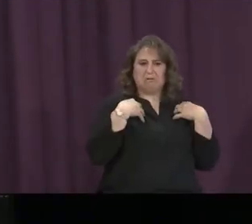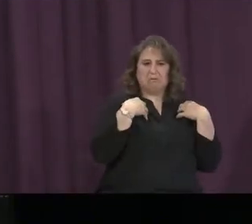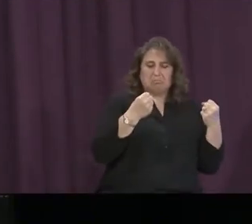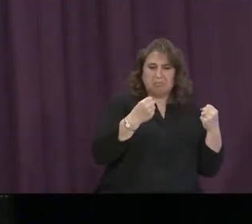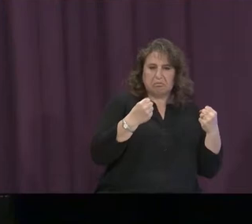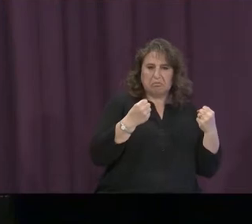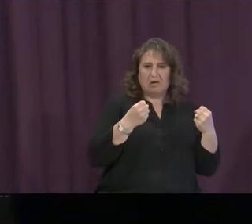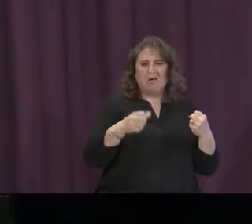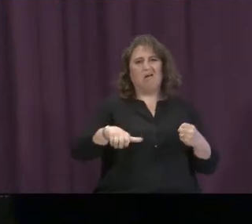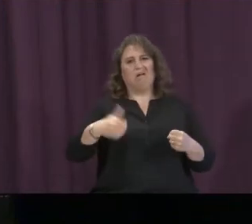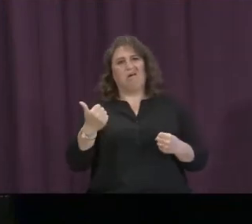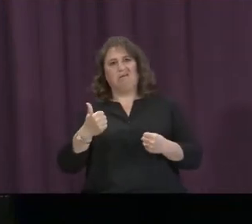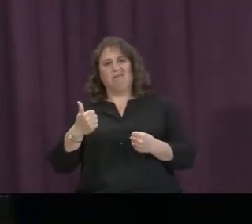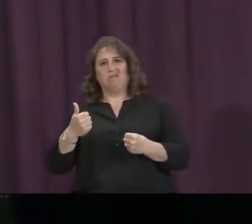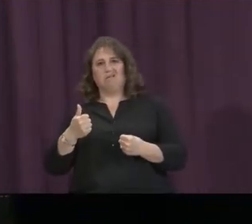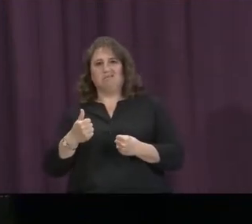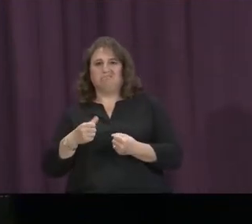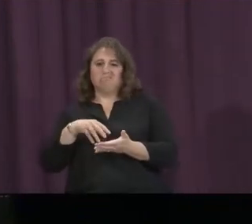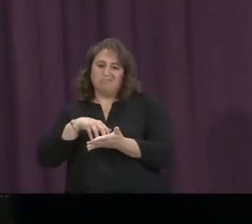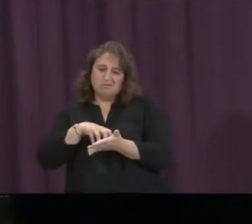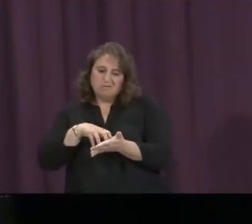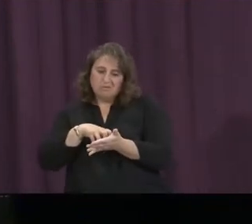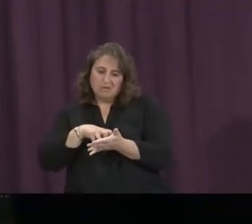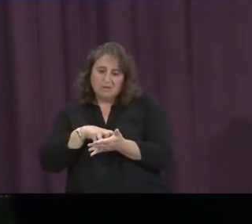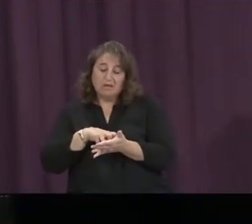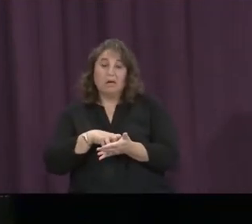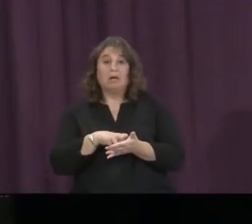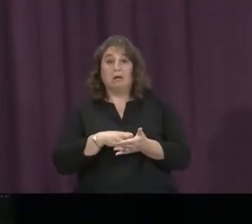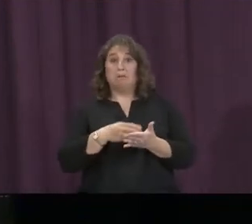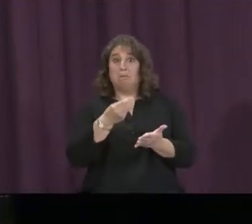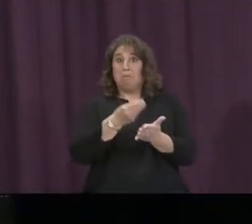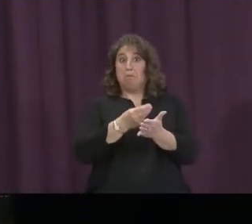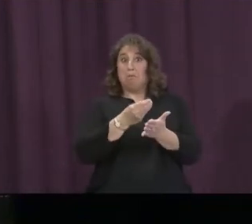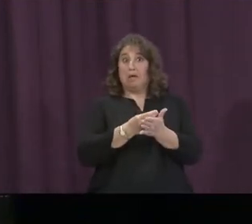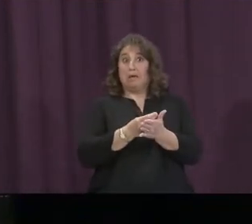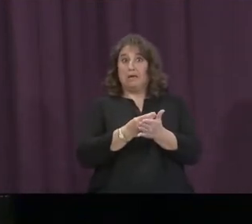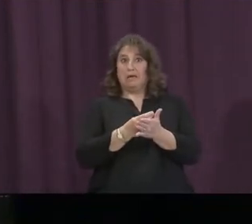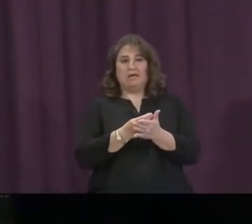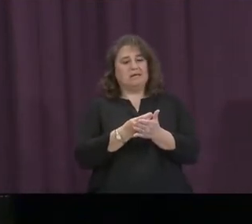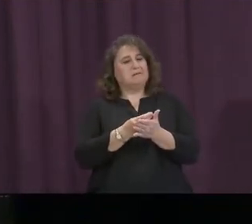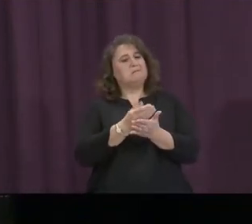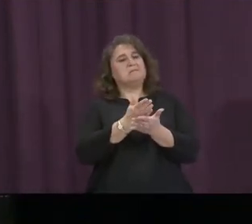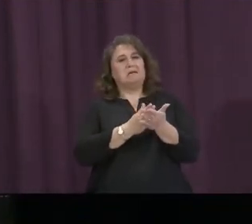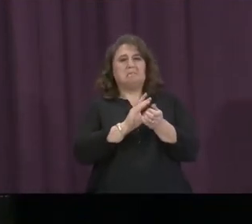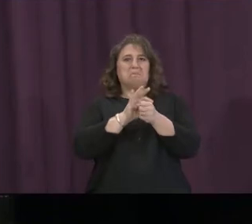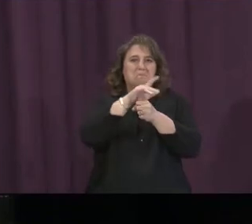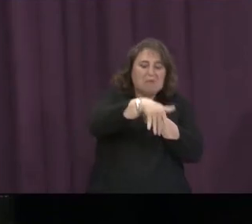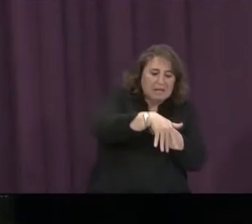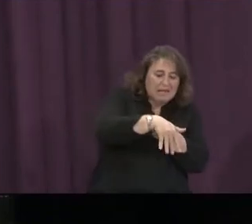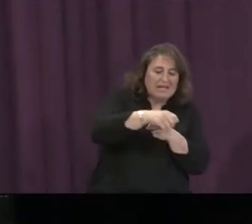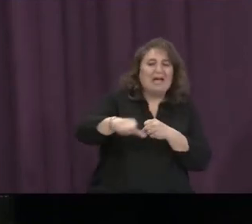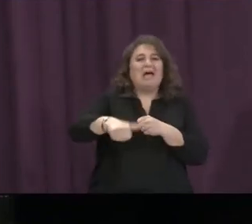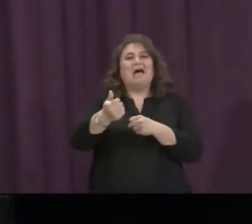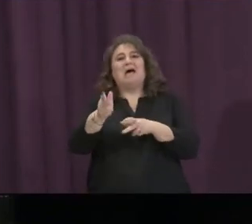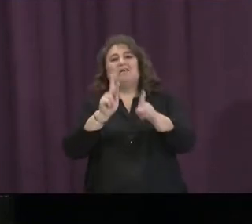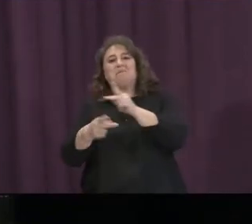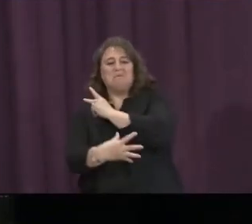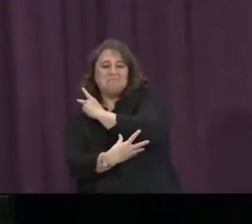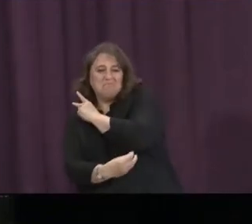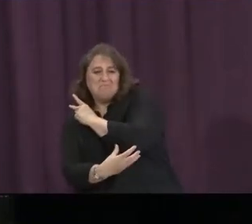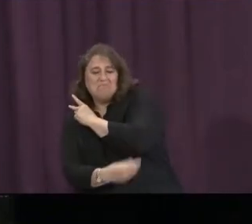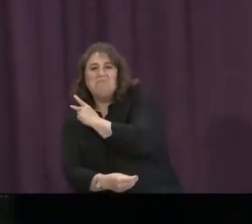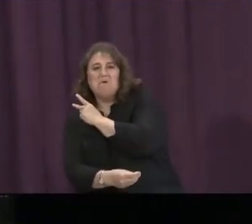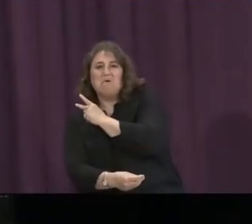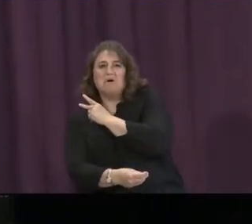finances, you know. Some people are on fixed incomes and some people have plenty of money. I wish I was in that group,